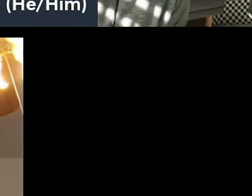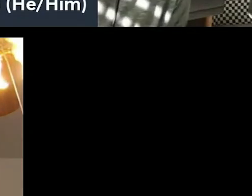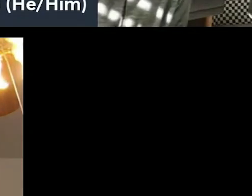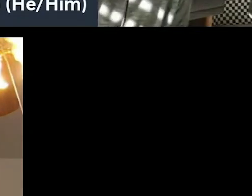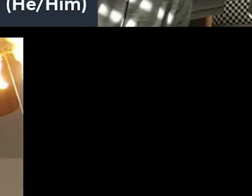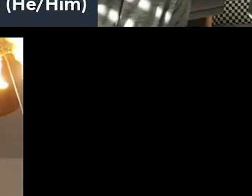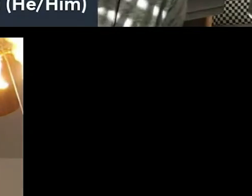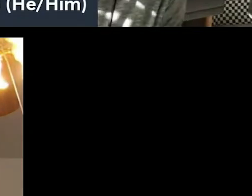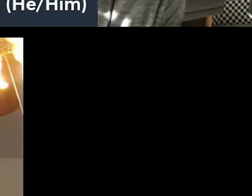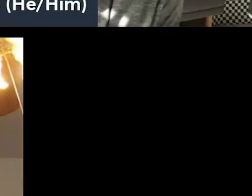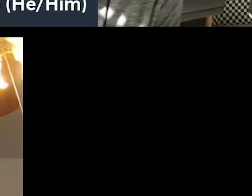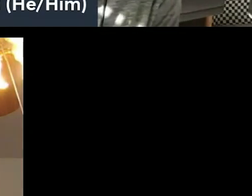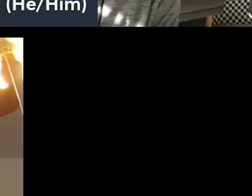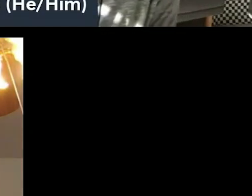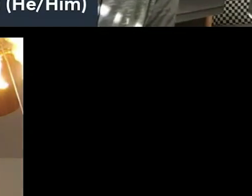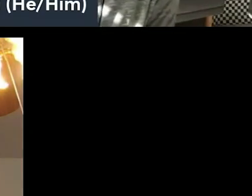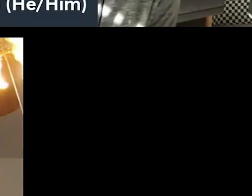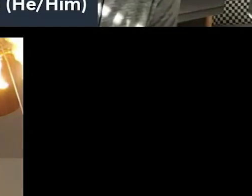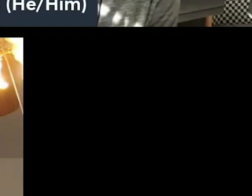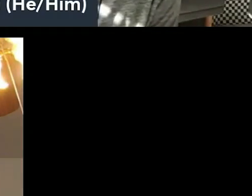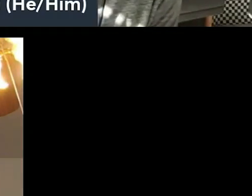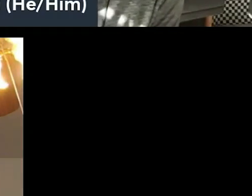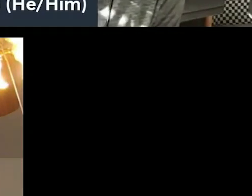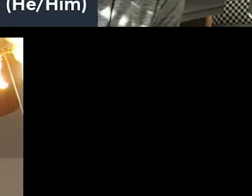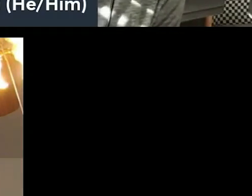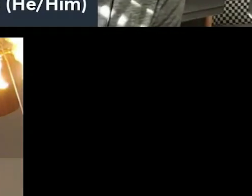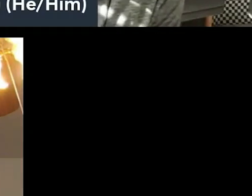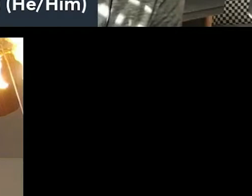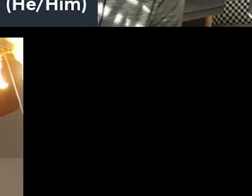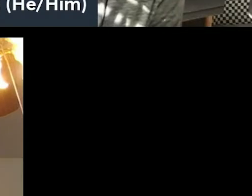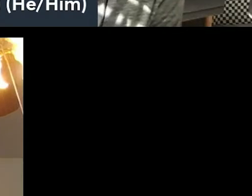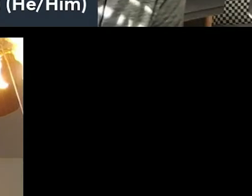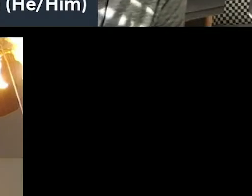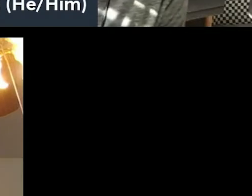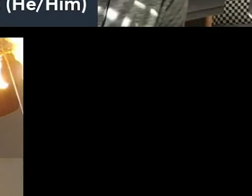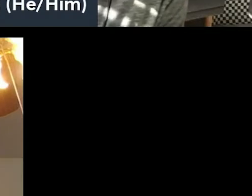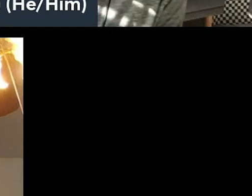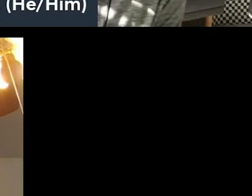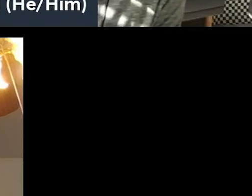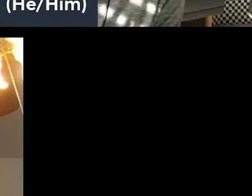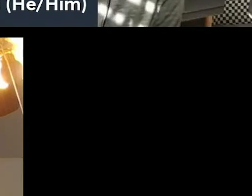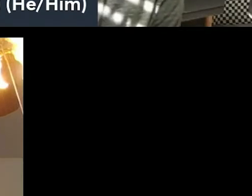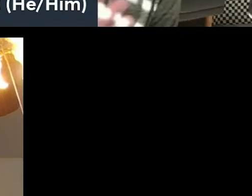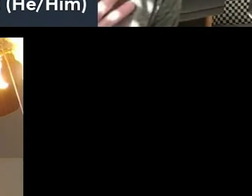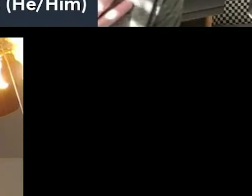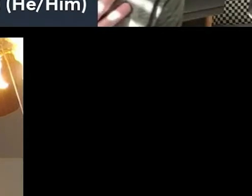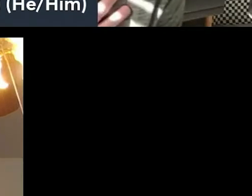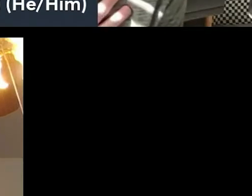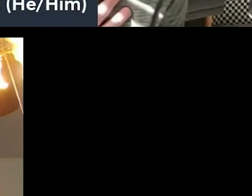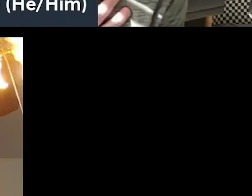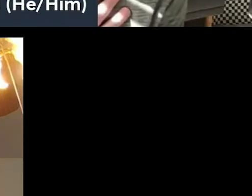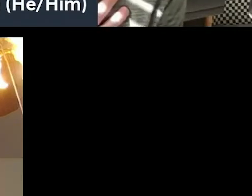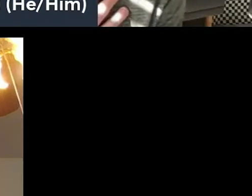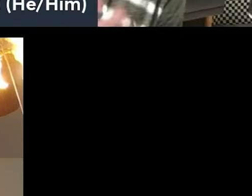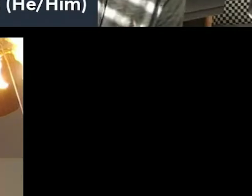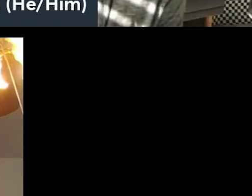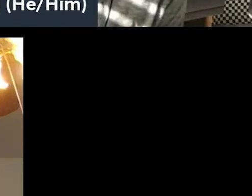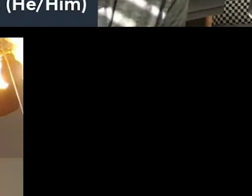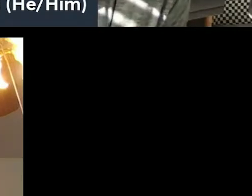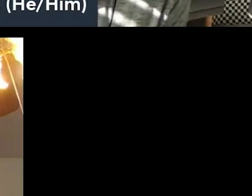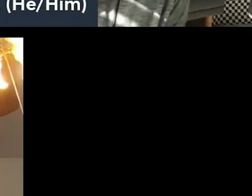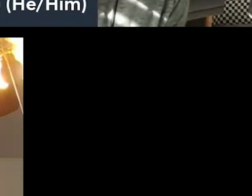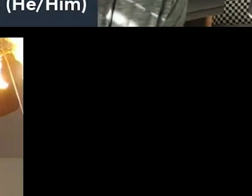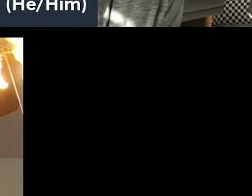Because there's always been deployment from Visual Studio to AWS as long as I've known you all, because